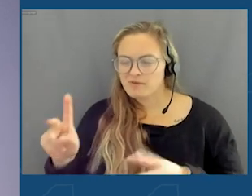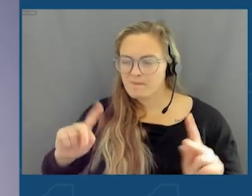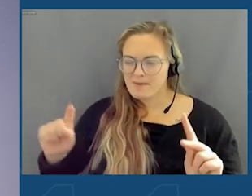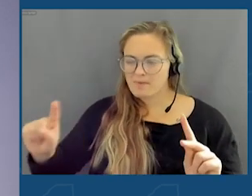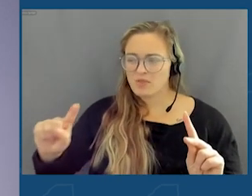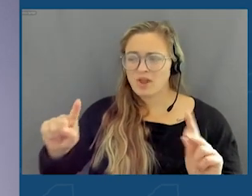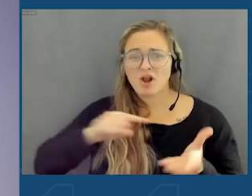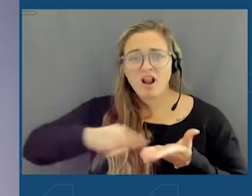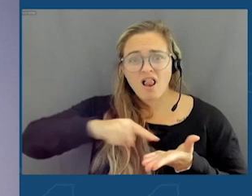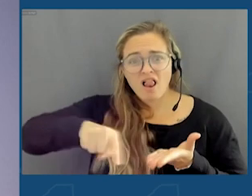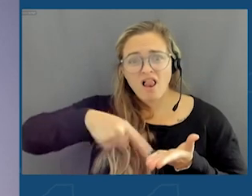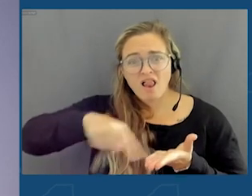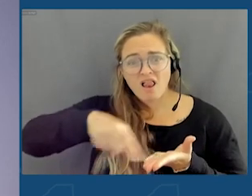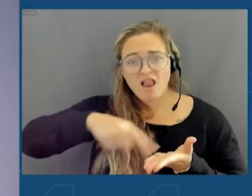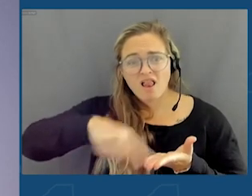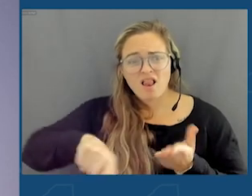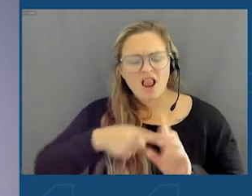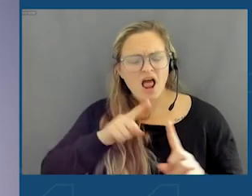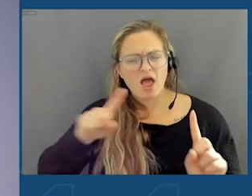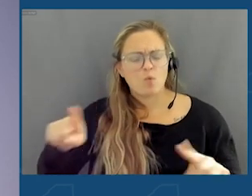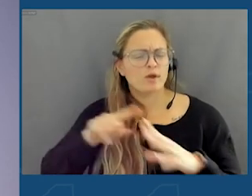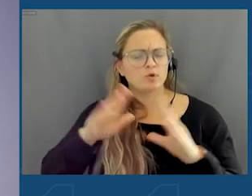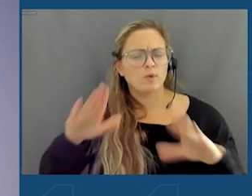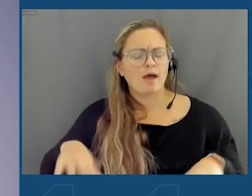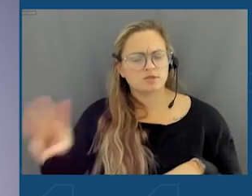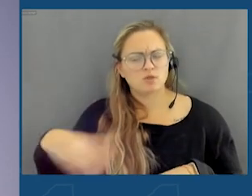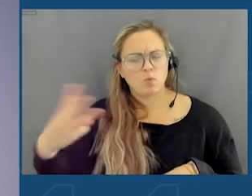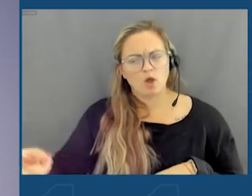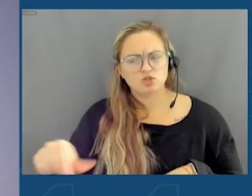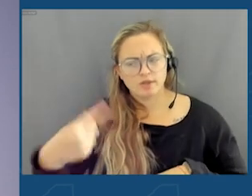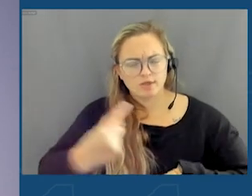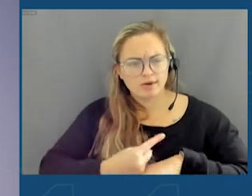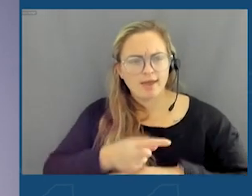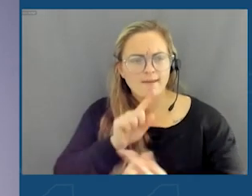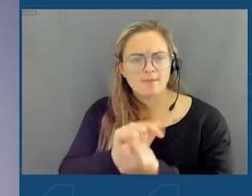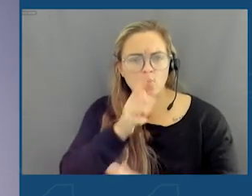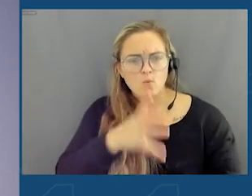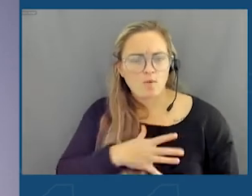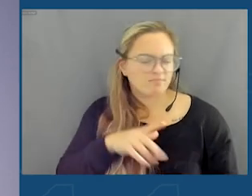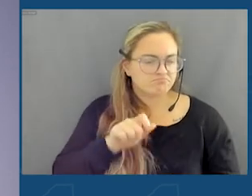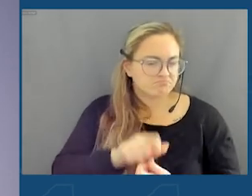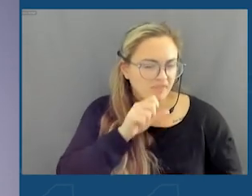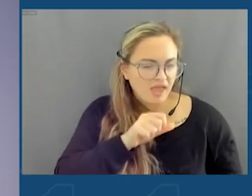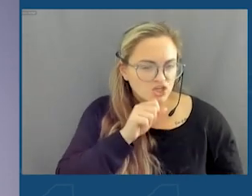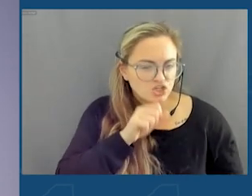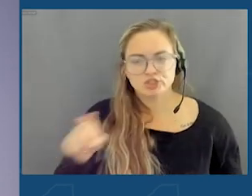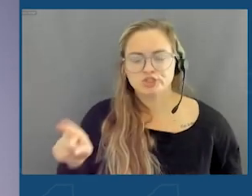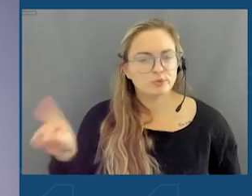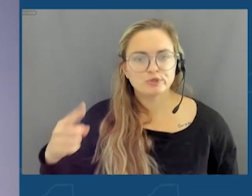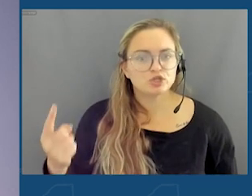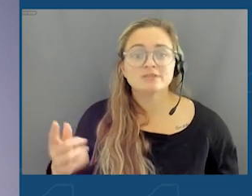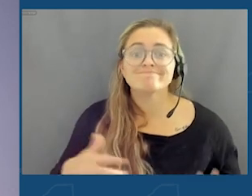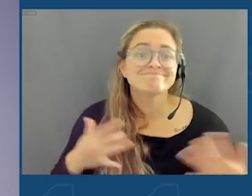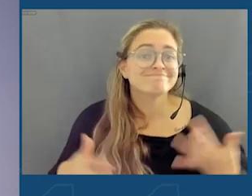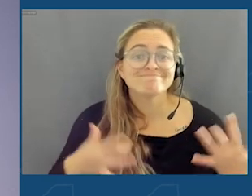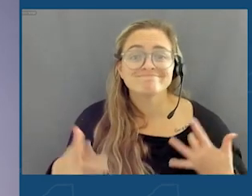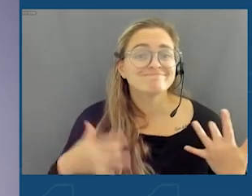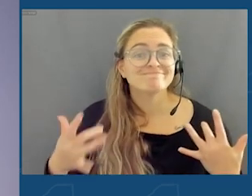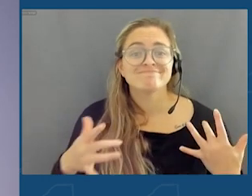to a little house in Wenatchee, Washington the other day. I met this woman of a certain age. She was just thrilled. We got her a little insulation, and her